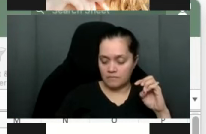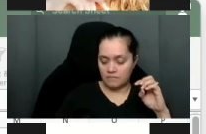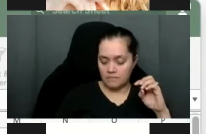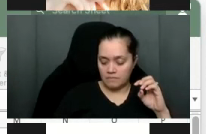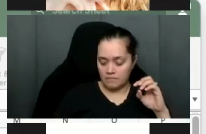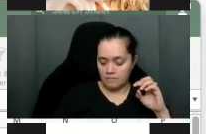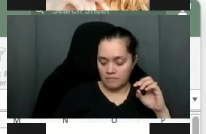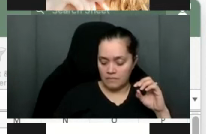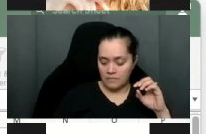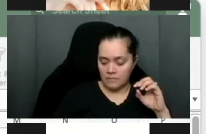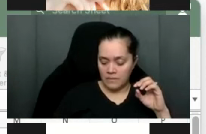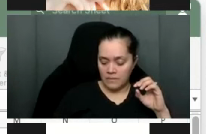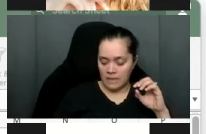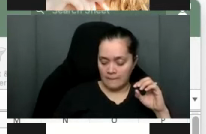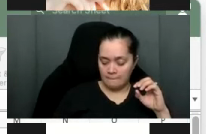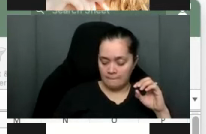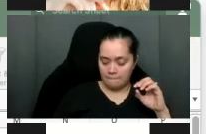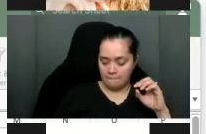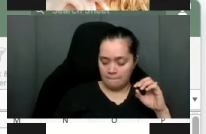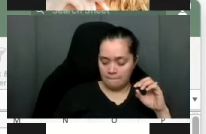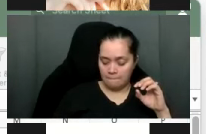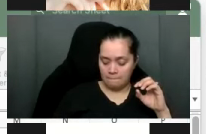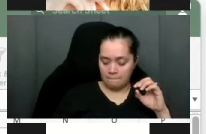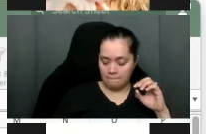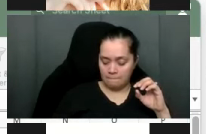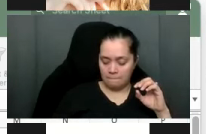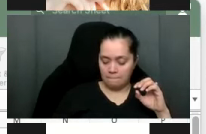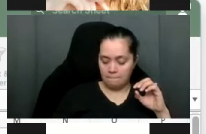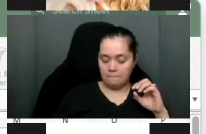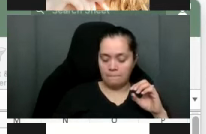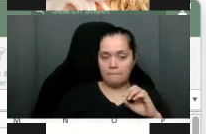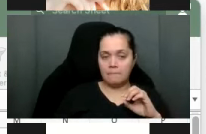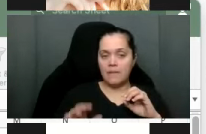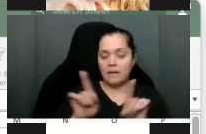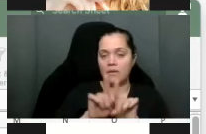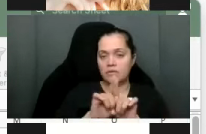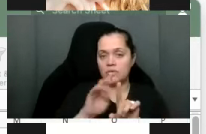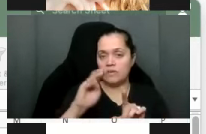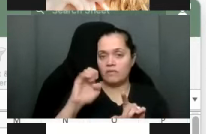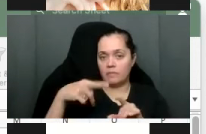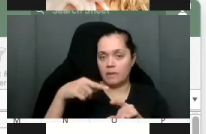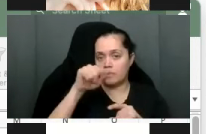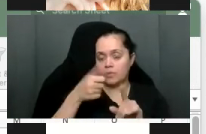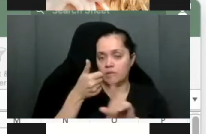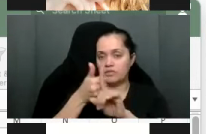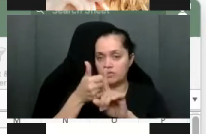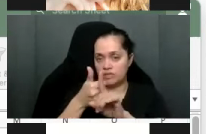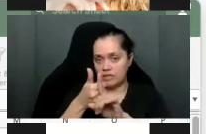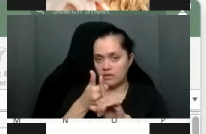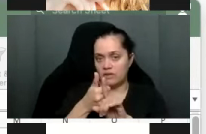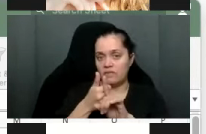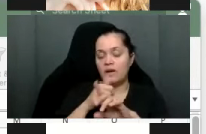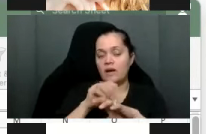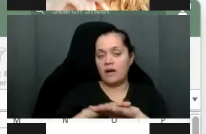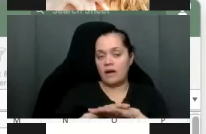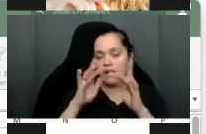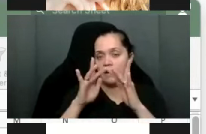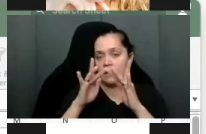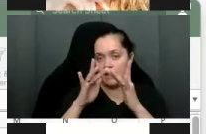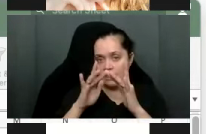All right. And there will be a Europe map quiz to do on your own. Again, an online